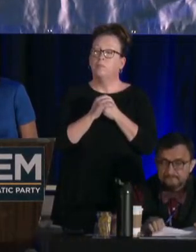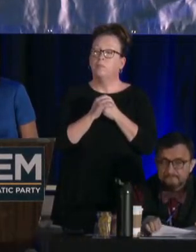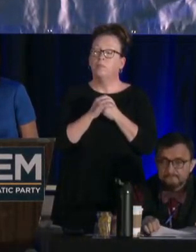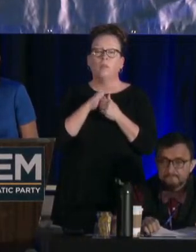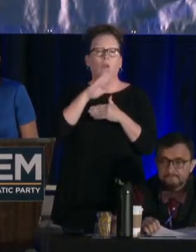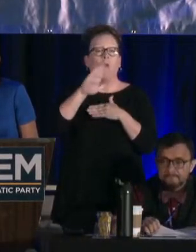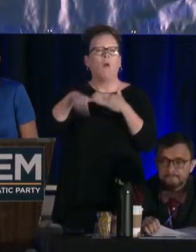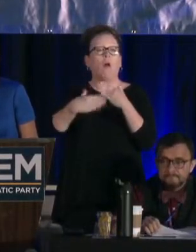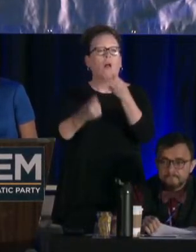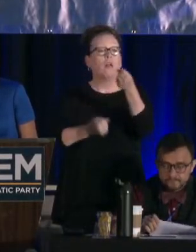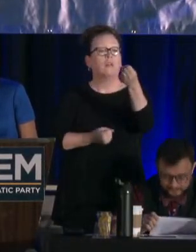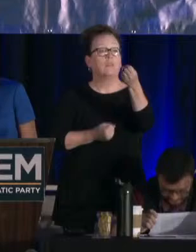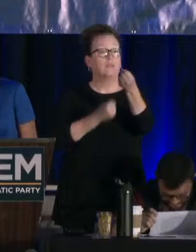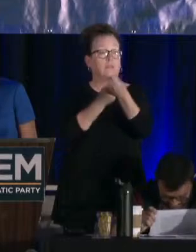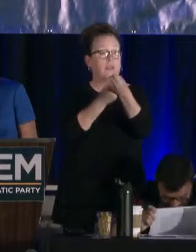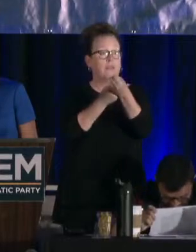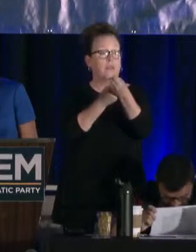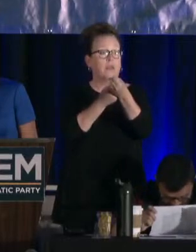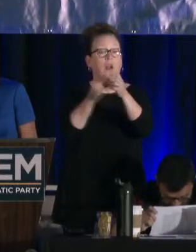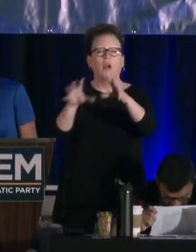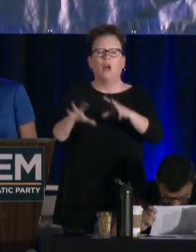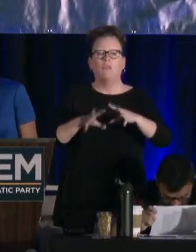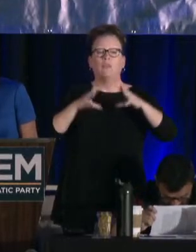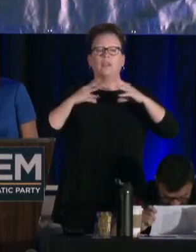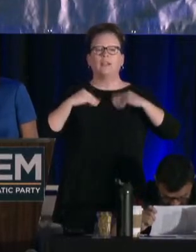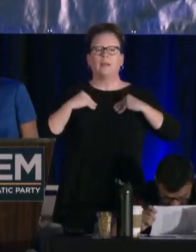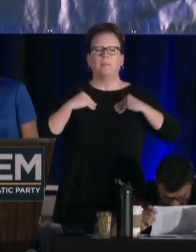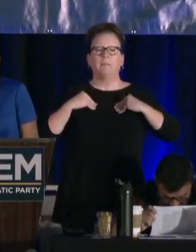all in favor of adopting,